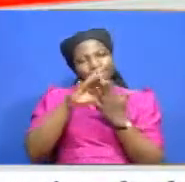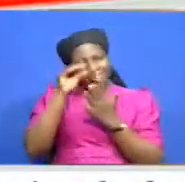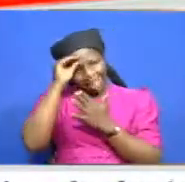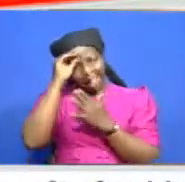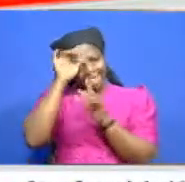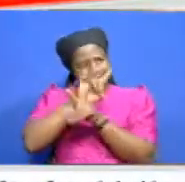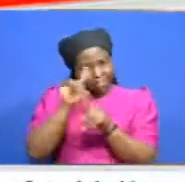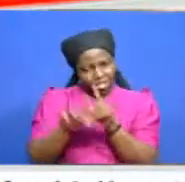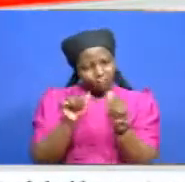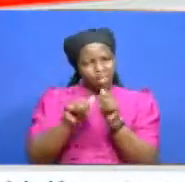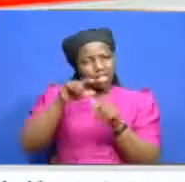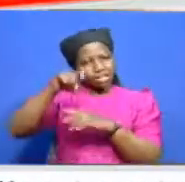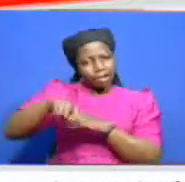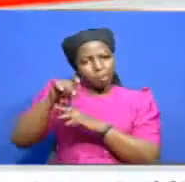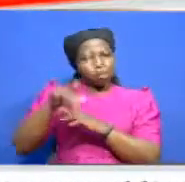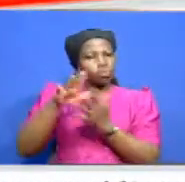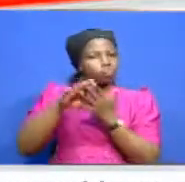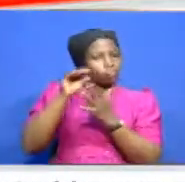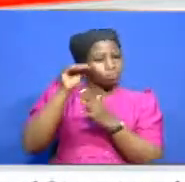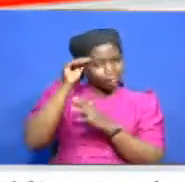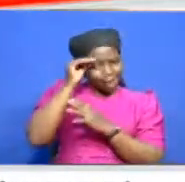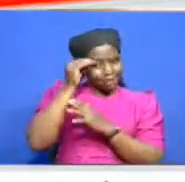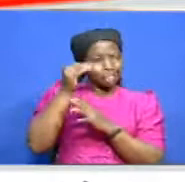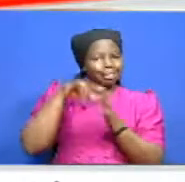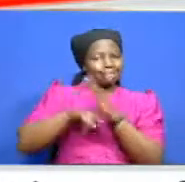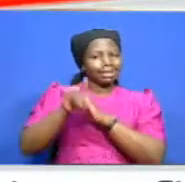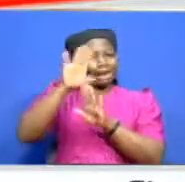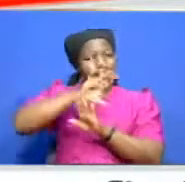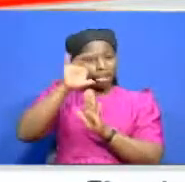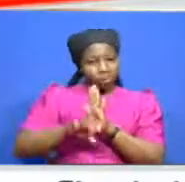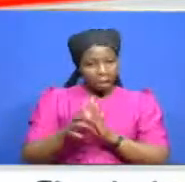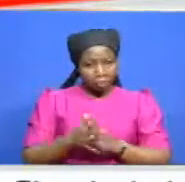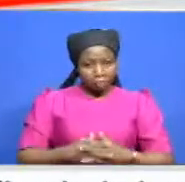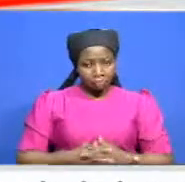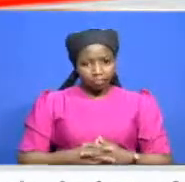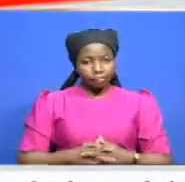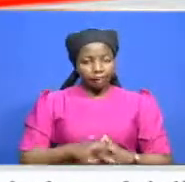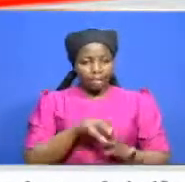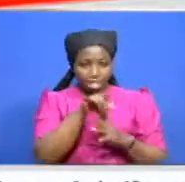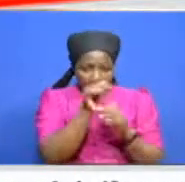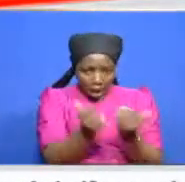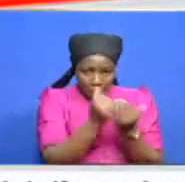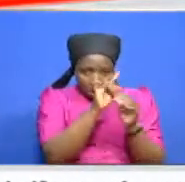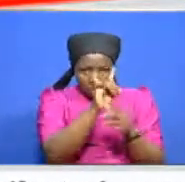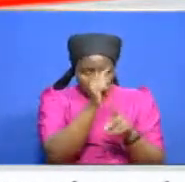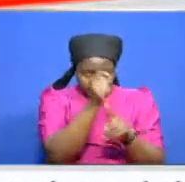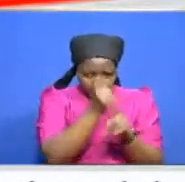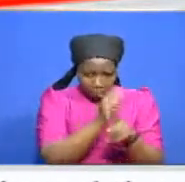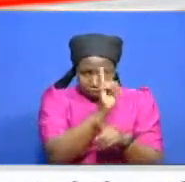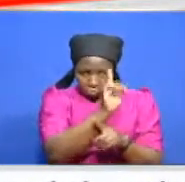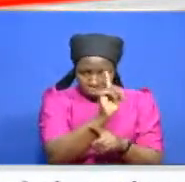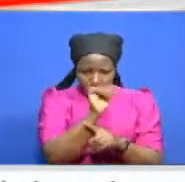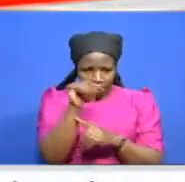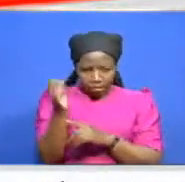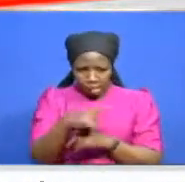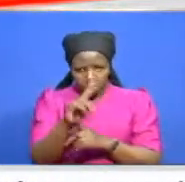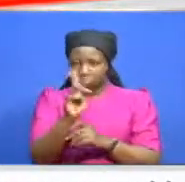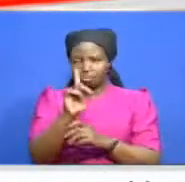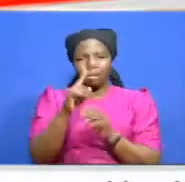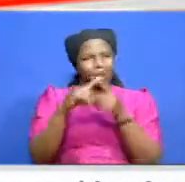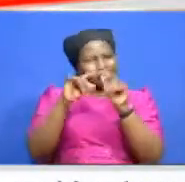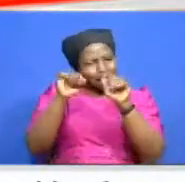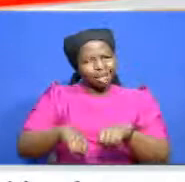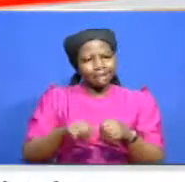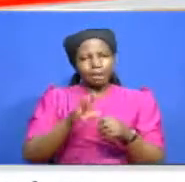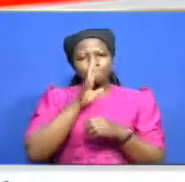within a certain period of time. Mm. It is not that it has to be done within one term. It is not that it has to be done within a month. It can be